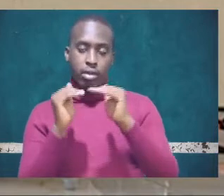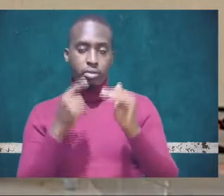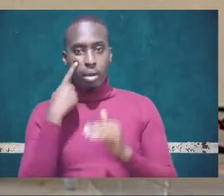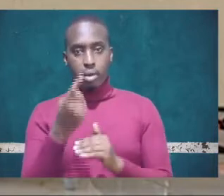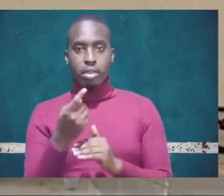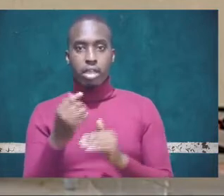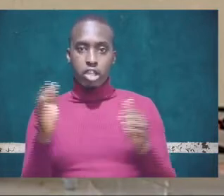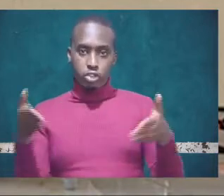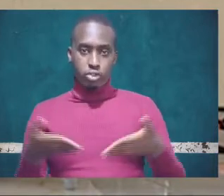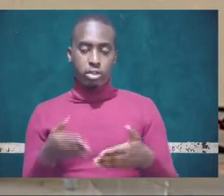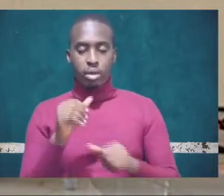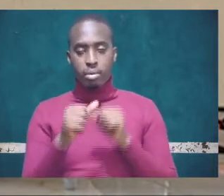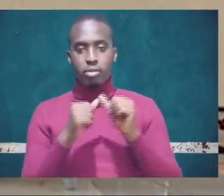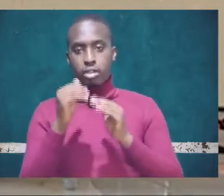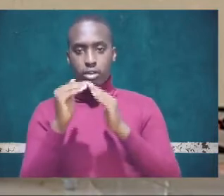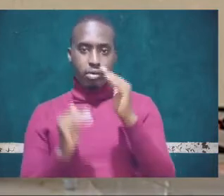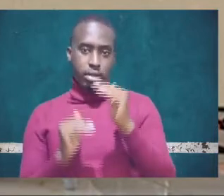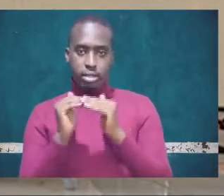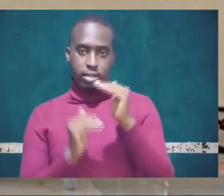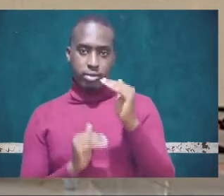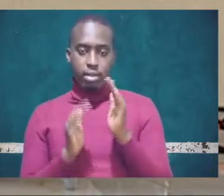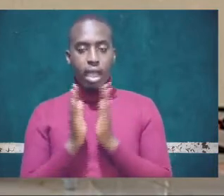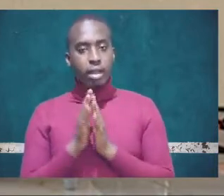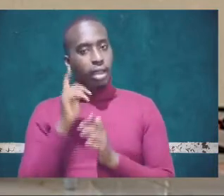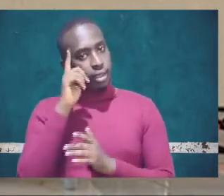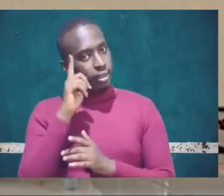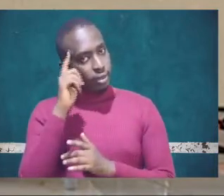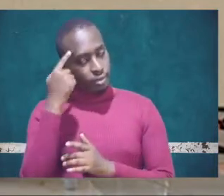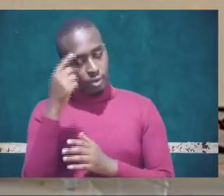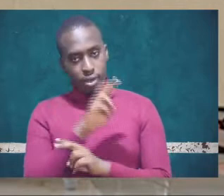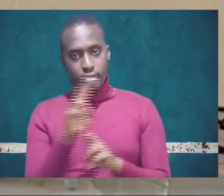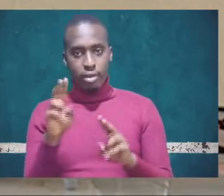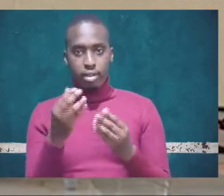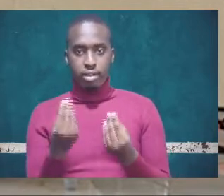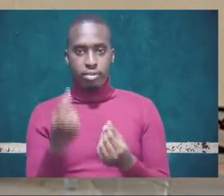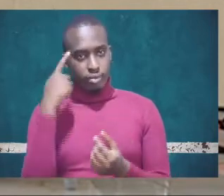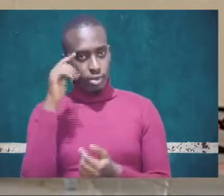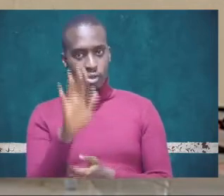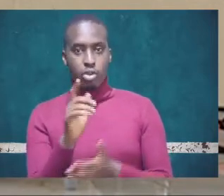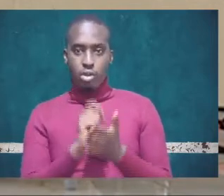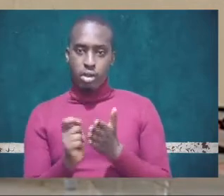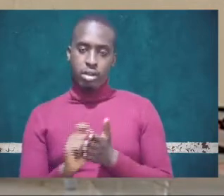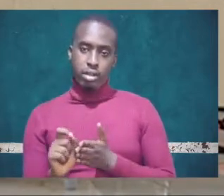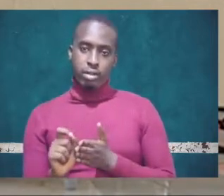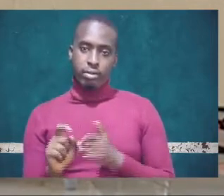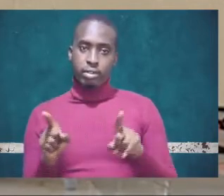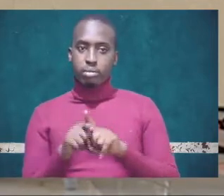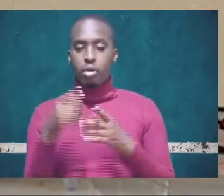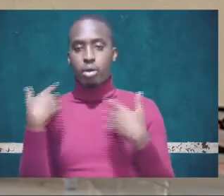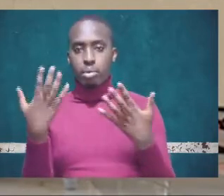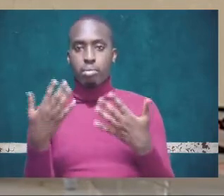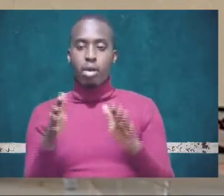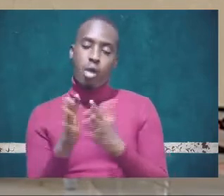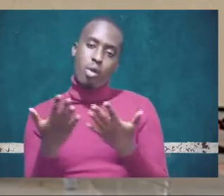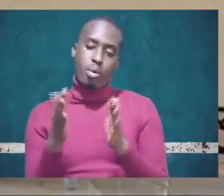introduction on inequalities. And I think it will be very easy for you. You try it down, just on a paper or in your